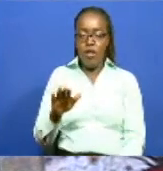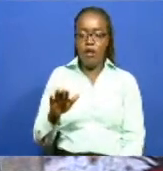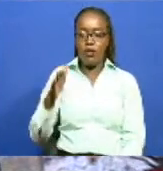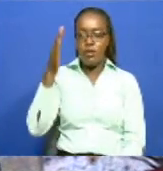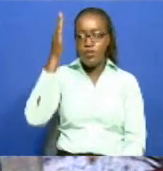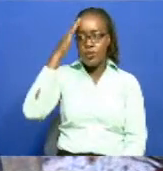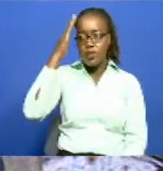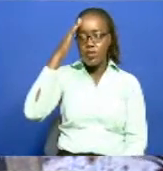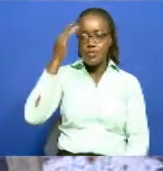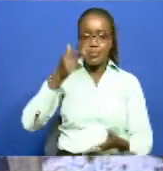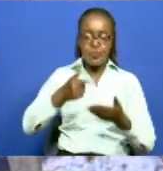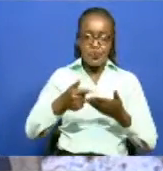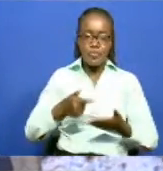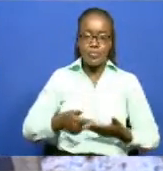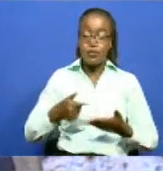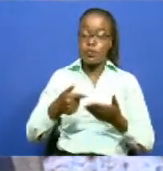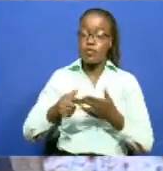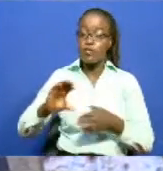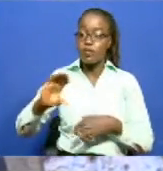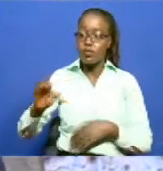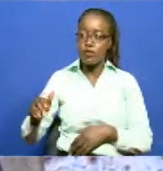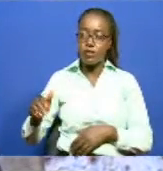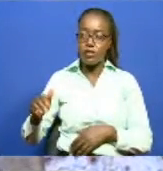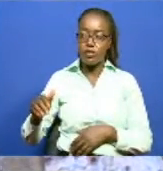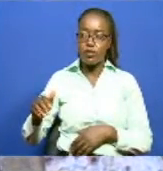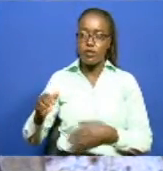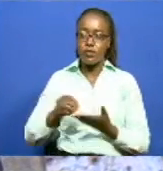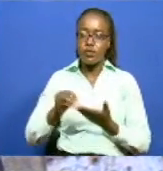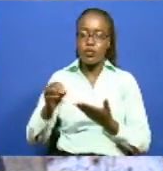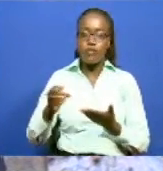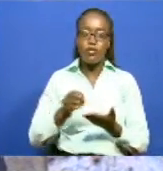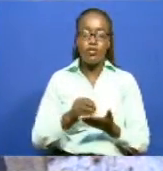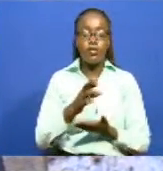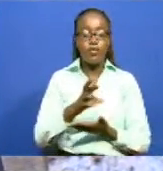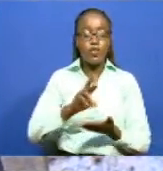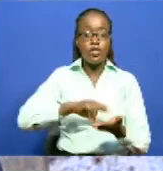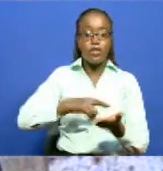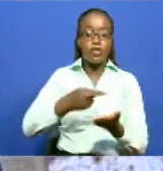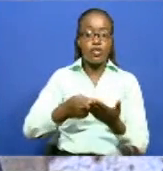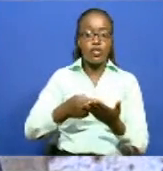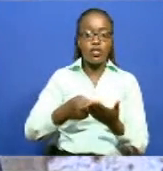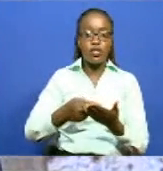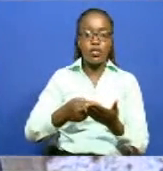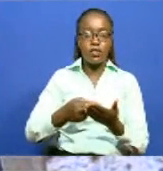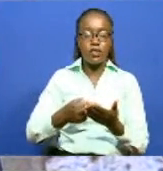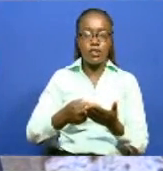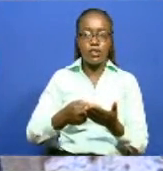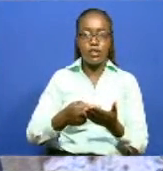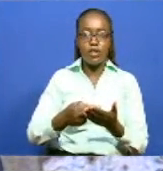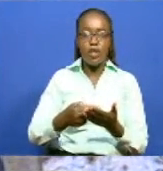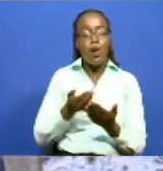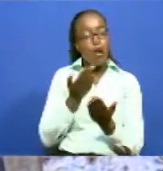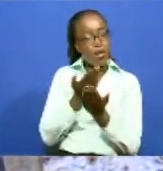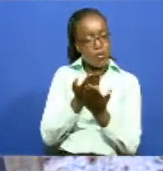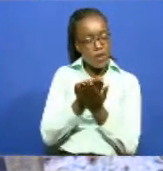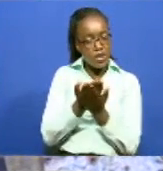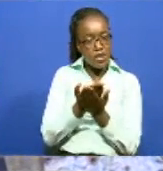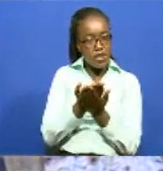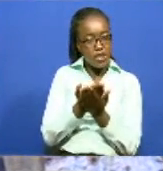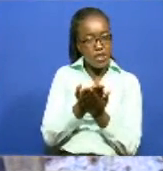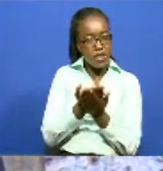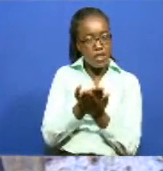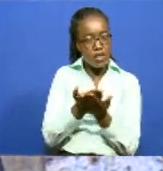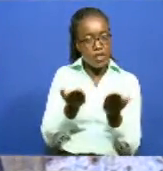were discussing the county resource allocation formula. We are pleading that that can move